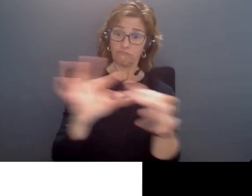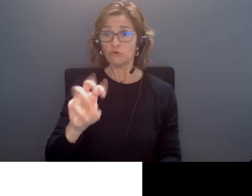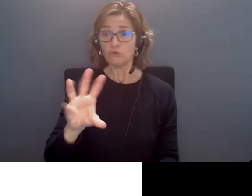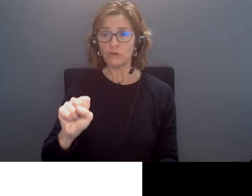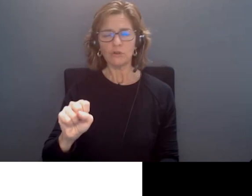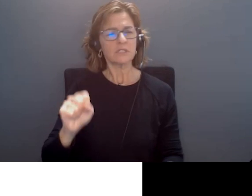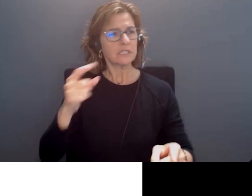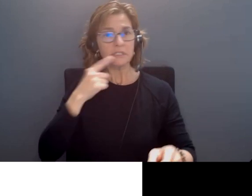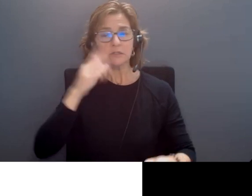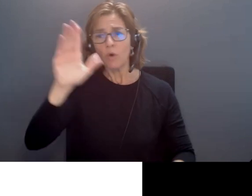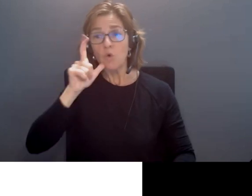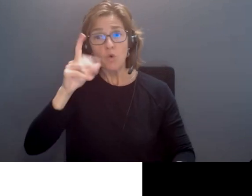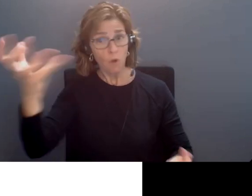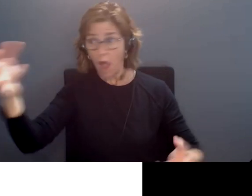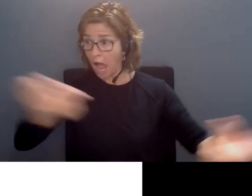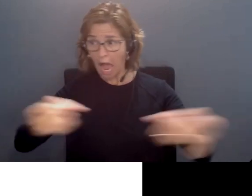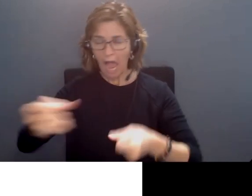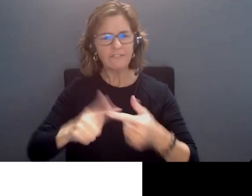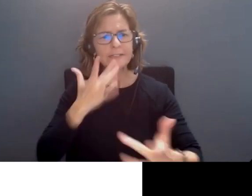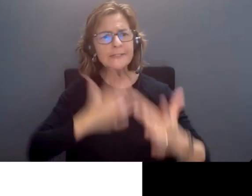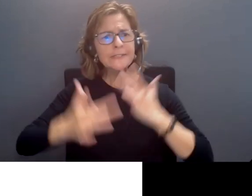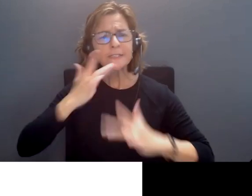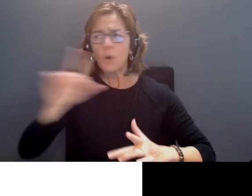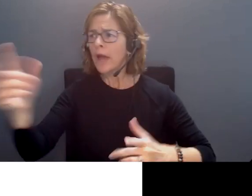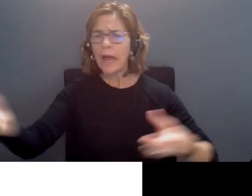shortages. Employers across the country